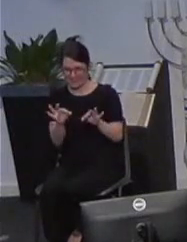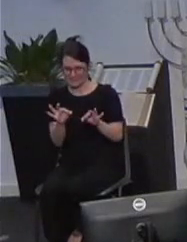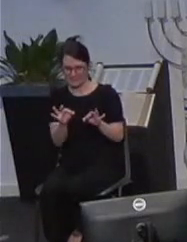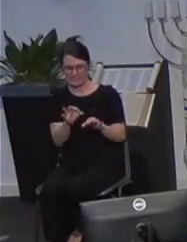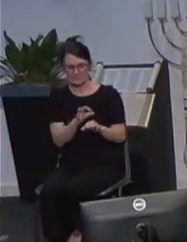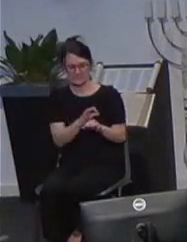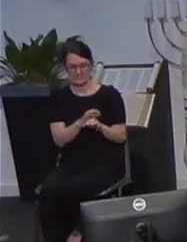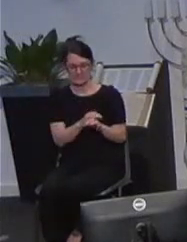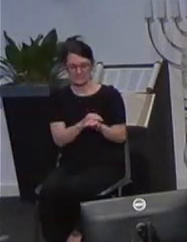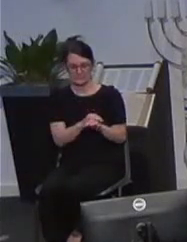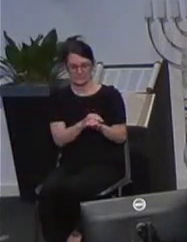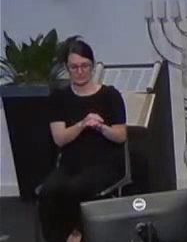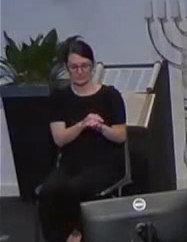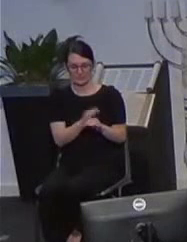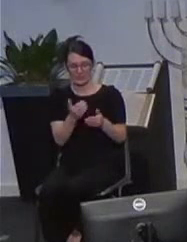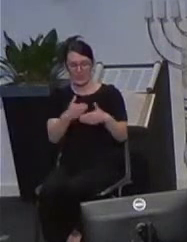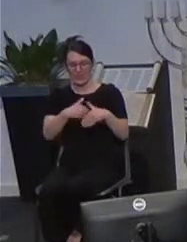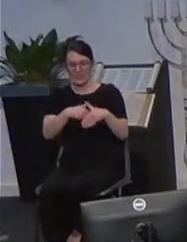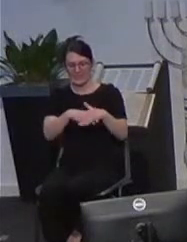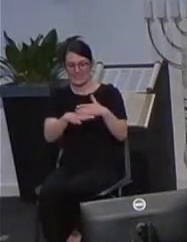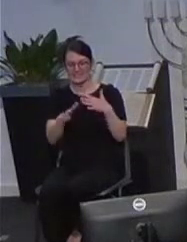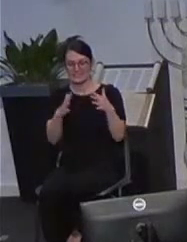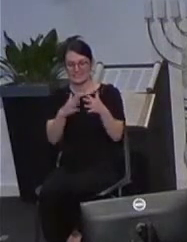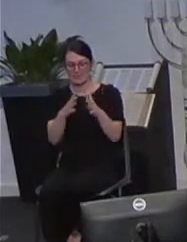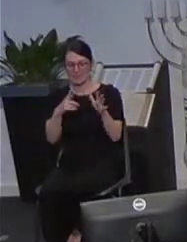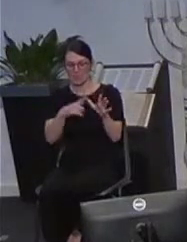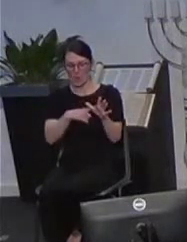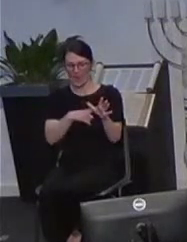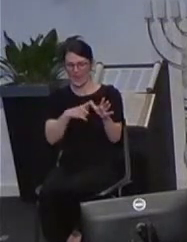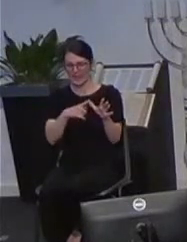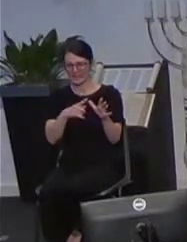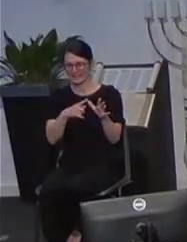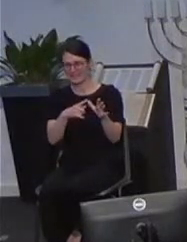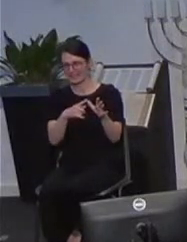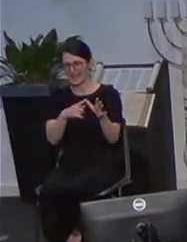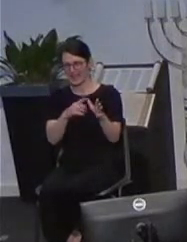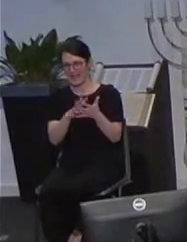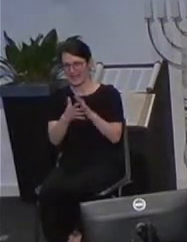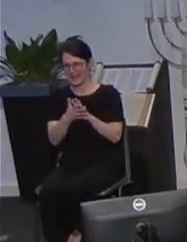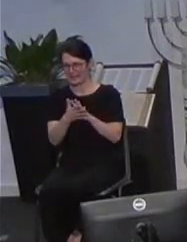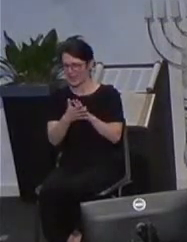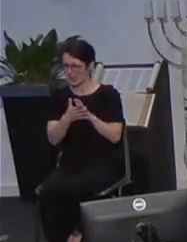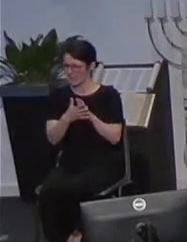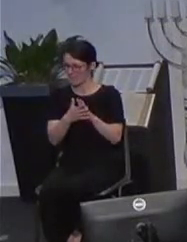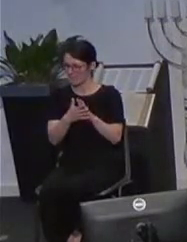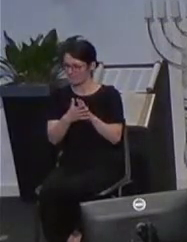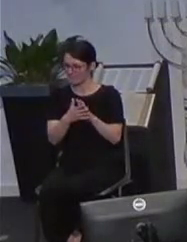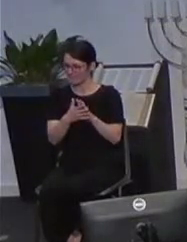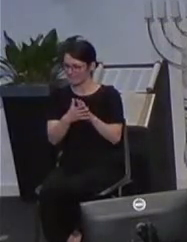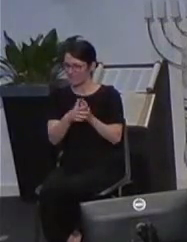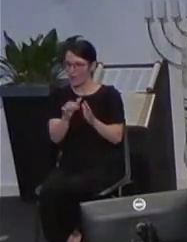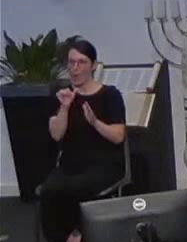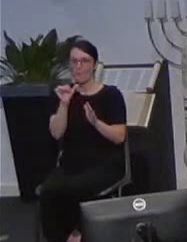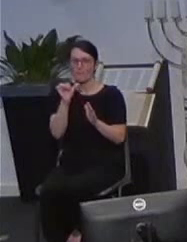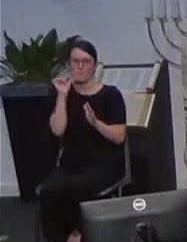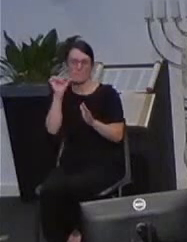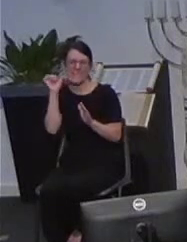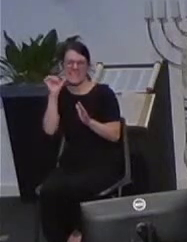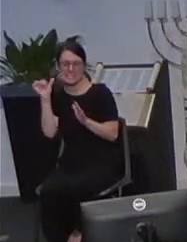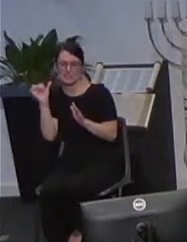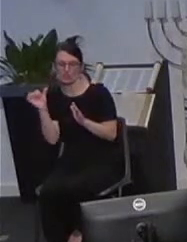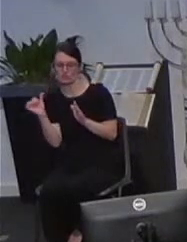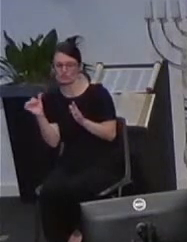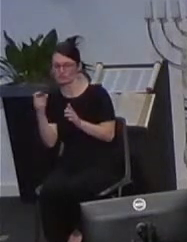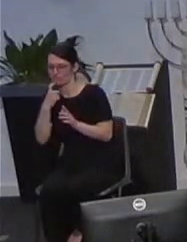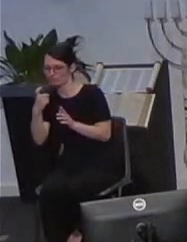WA because we're mostly kind of a coastal plain. But in other places, like when you were living in Sydney, there's just rocks everywhere.